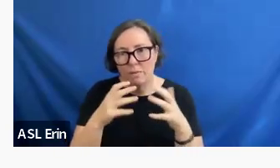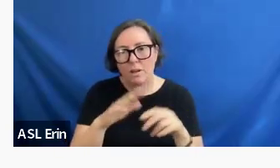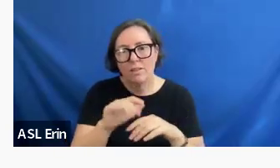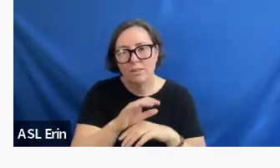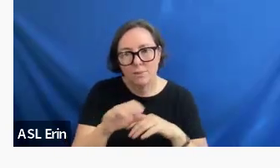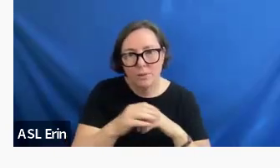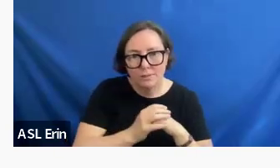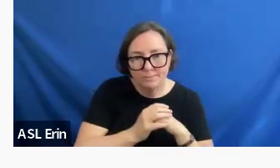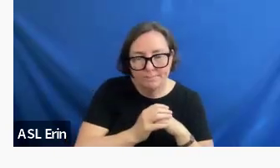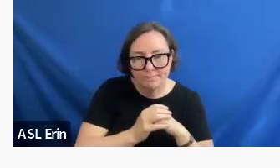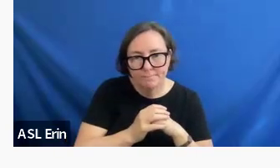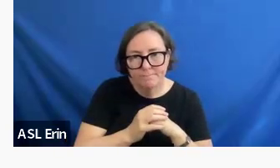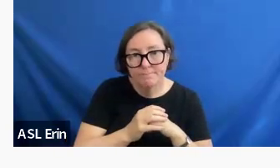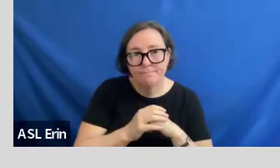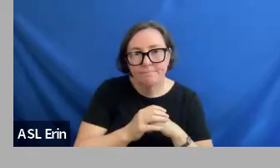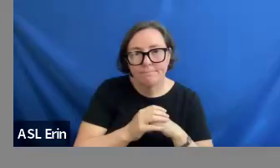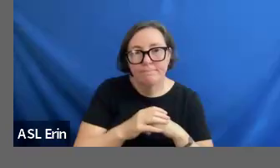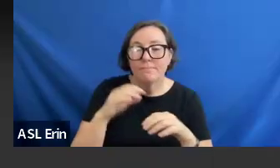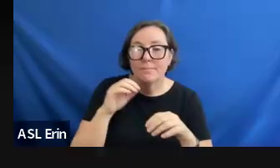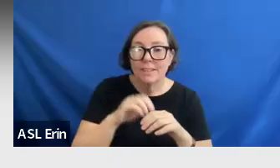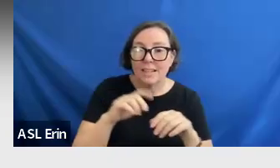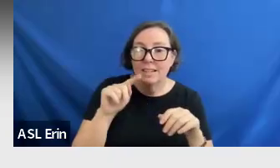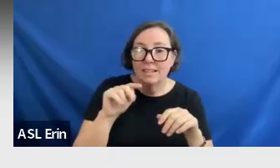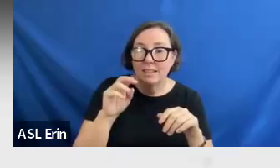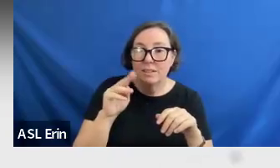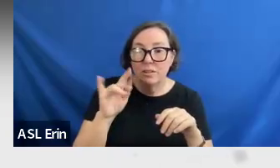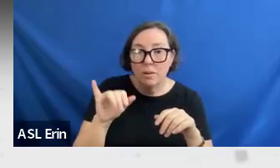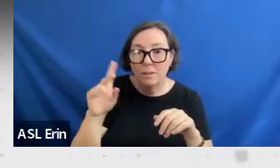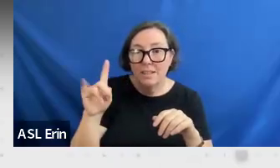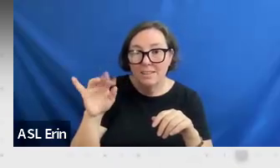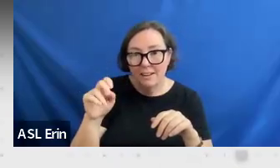Explore more about Control in the Tobii Dynavox Learning Hub.